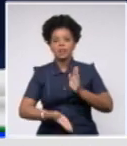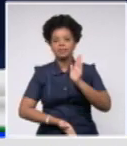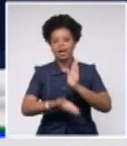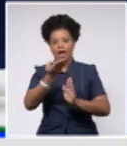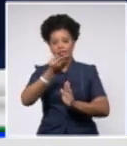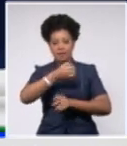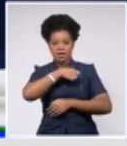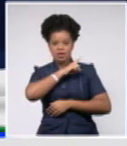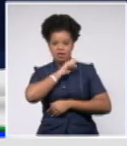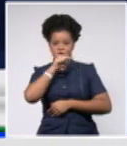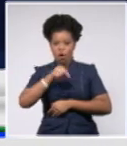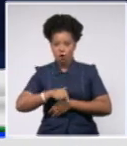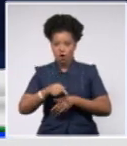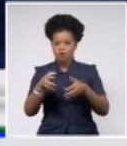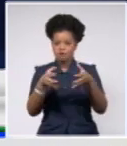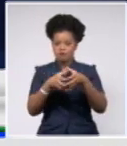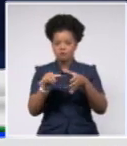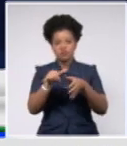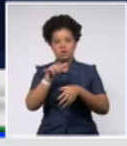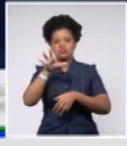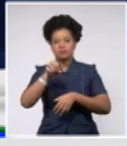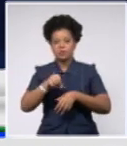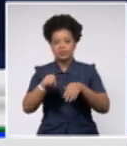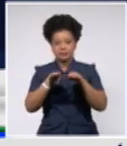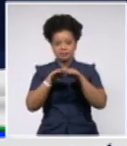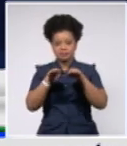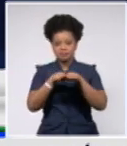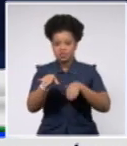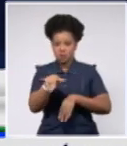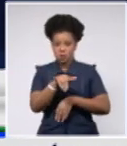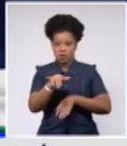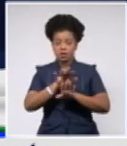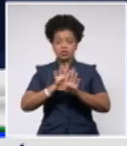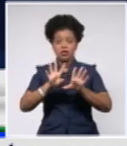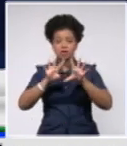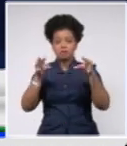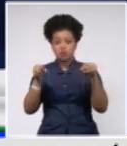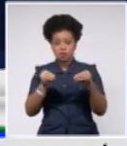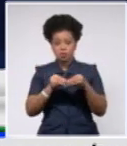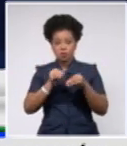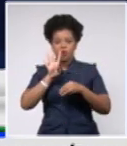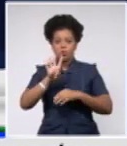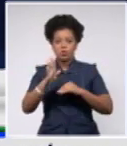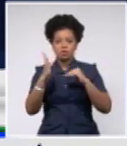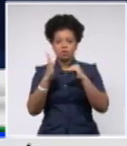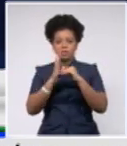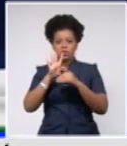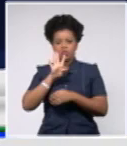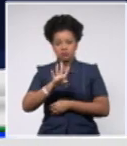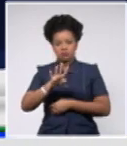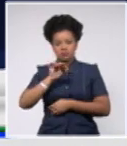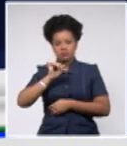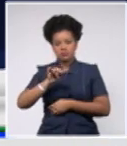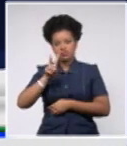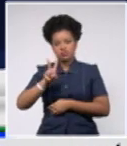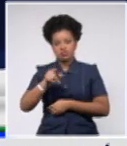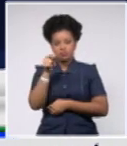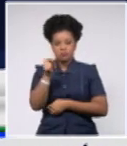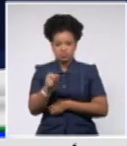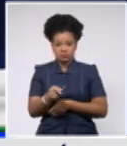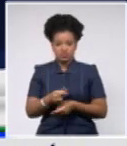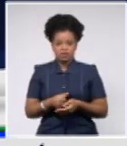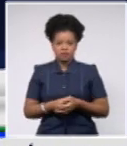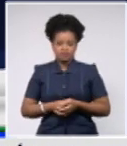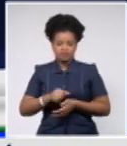the virus. Today, 4 patients being treated in Havana and Camagüey continue to be in